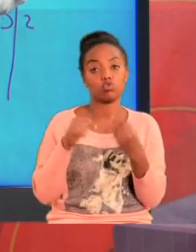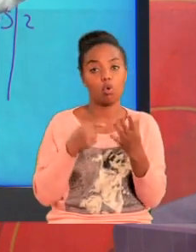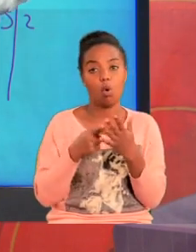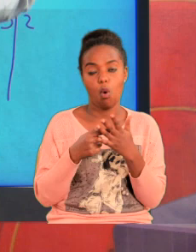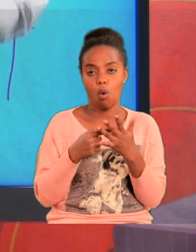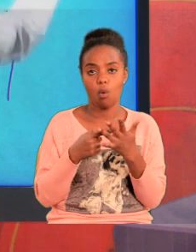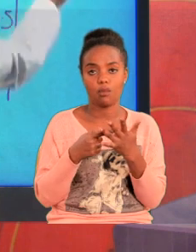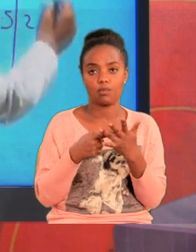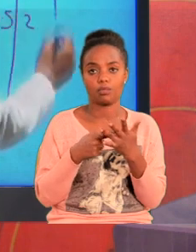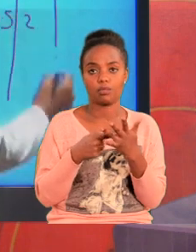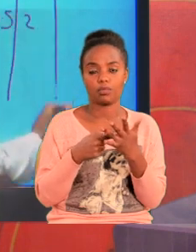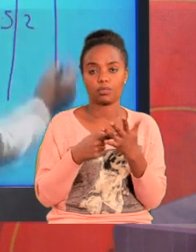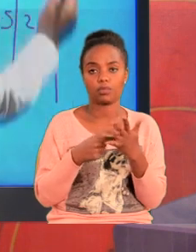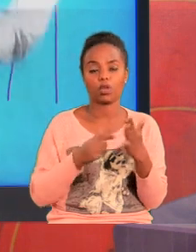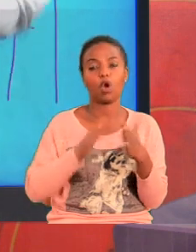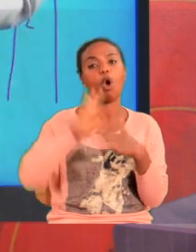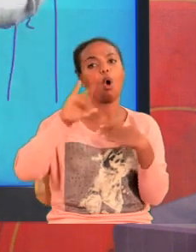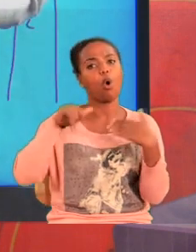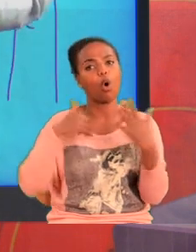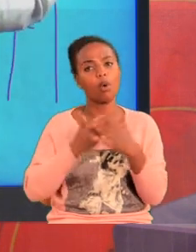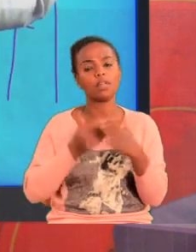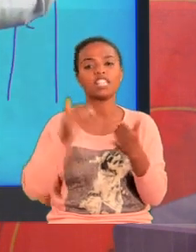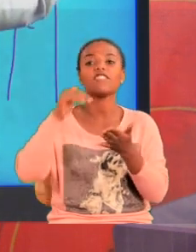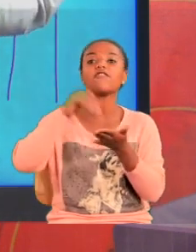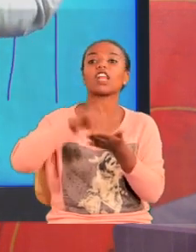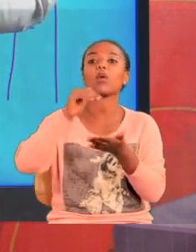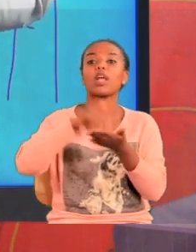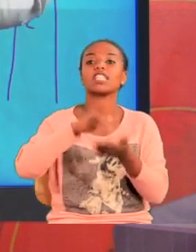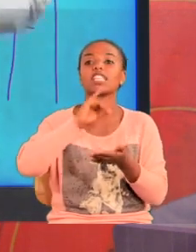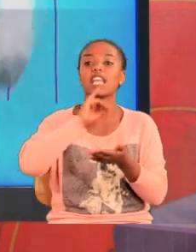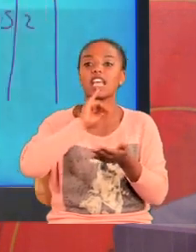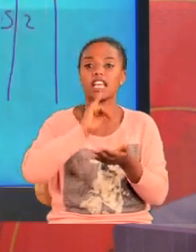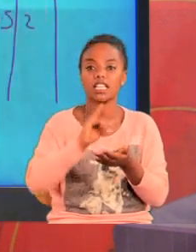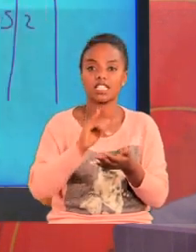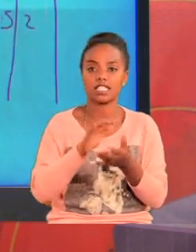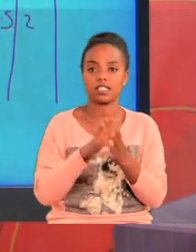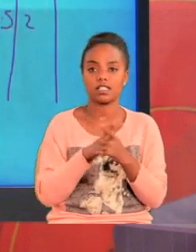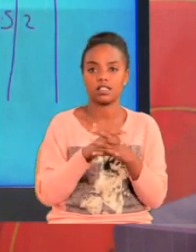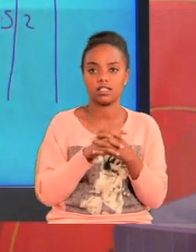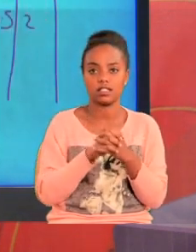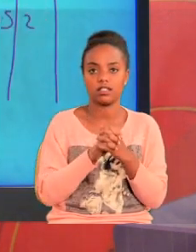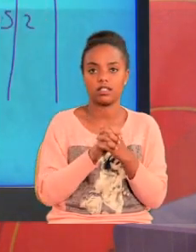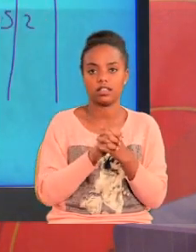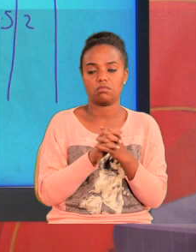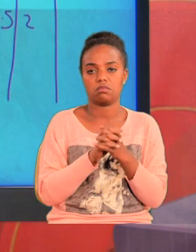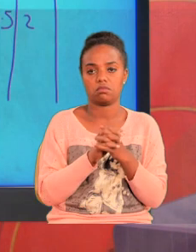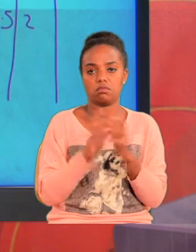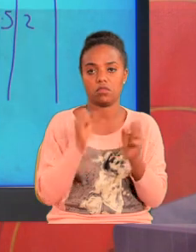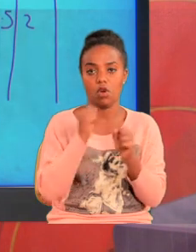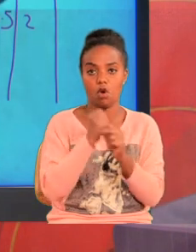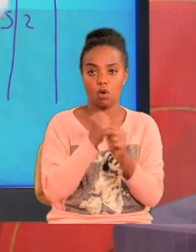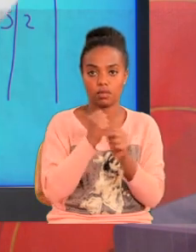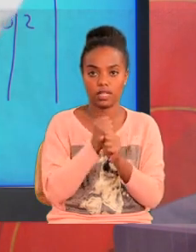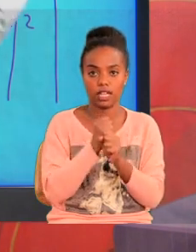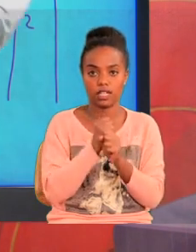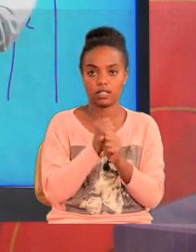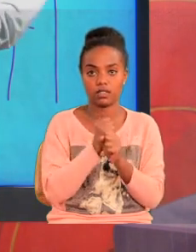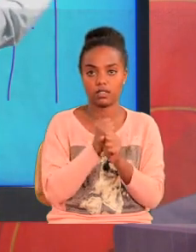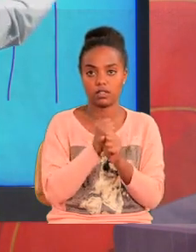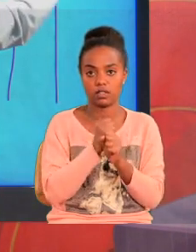So the cumulative frequency here is obtained